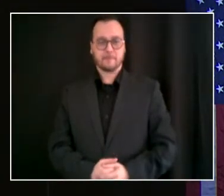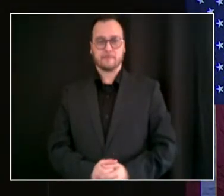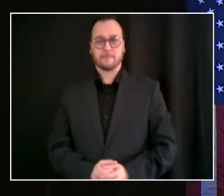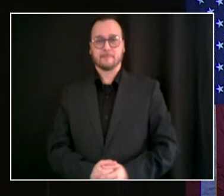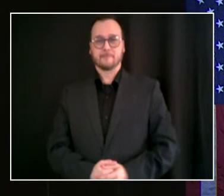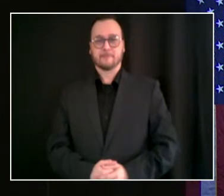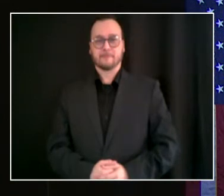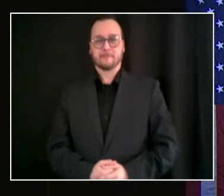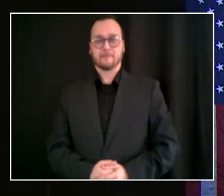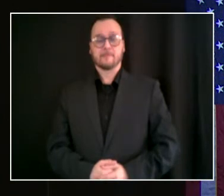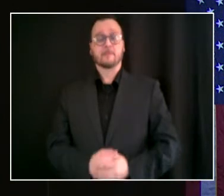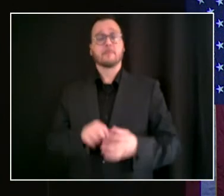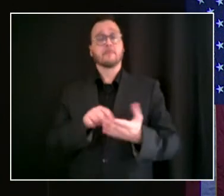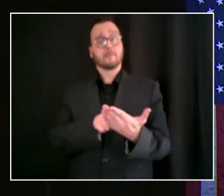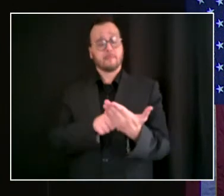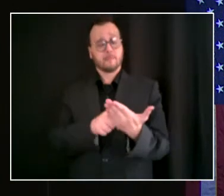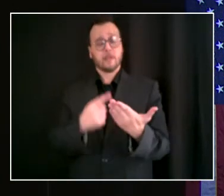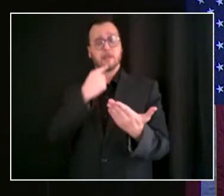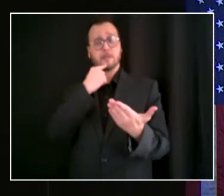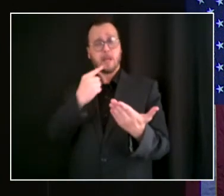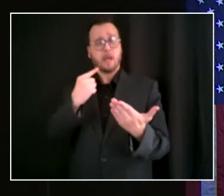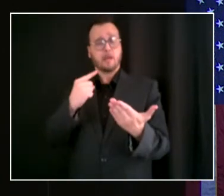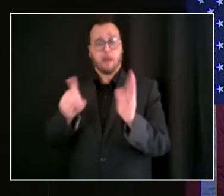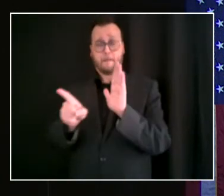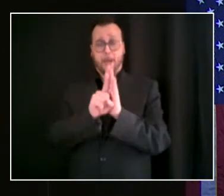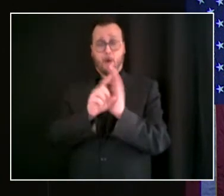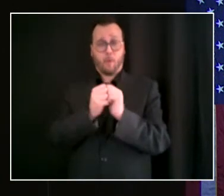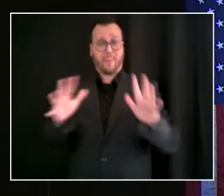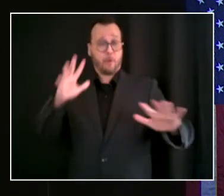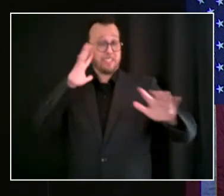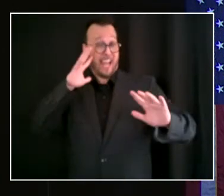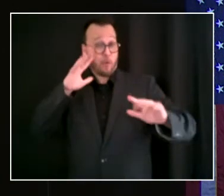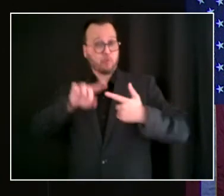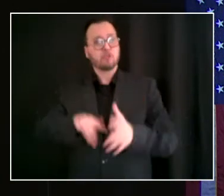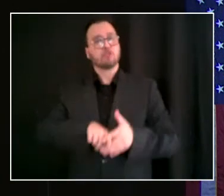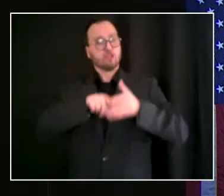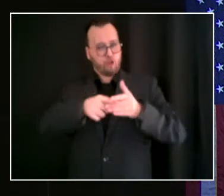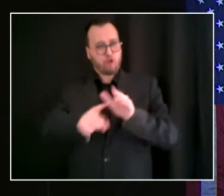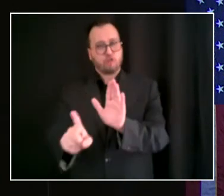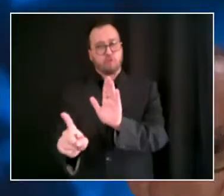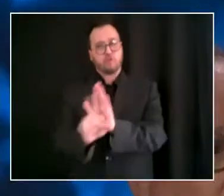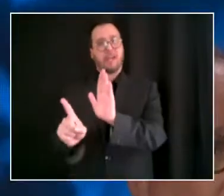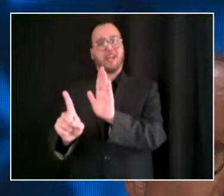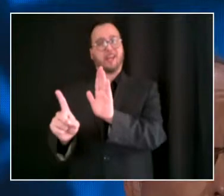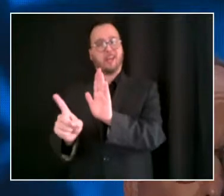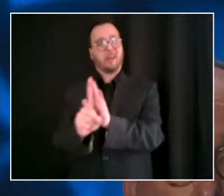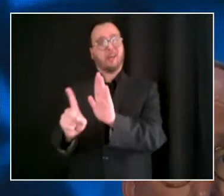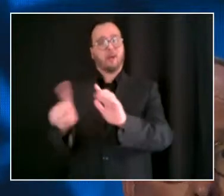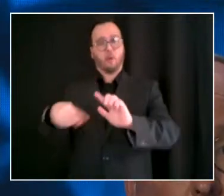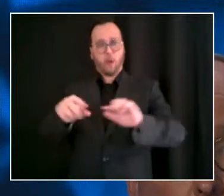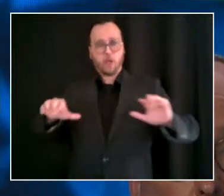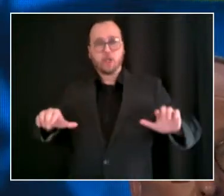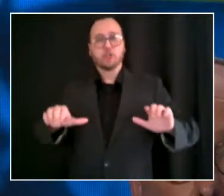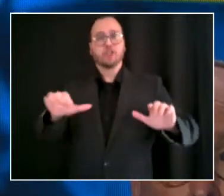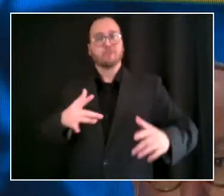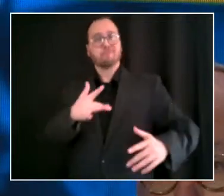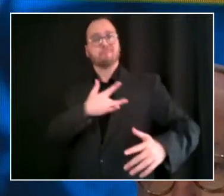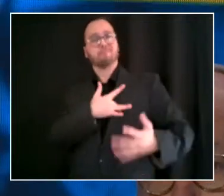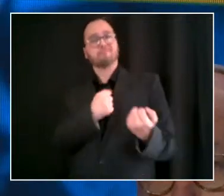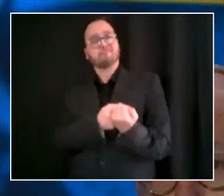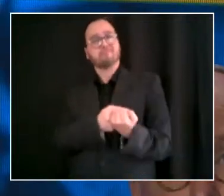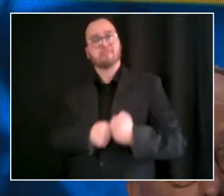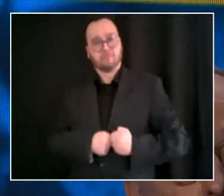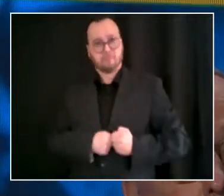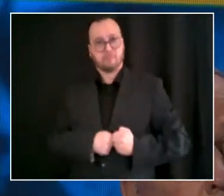It is said that a soundless bell begins to ring upon acts of compassion. A bird in flight will stop and rest